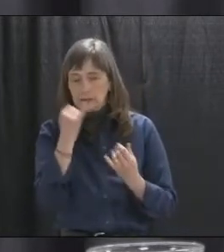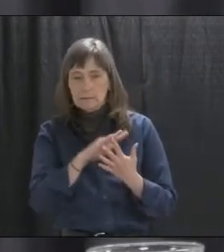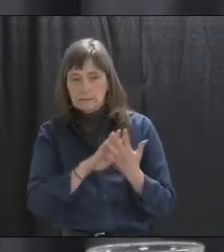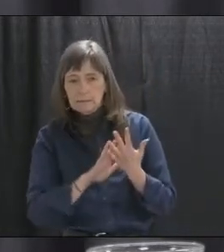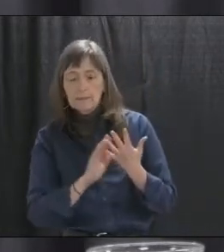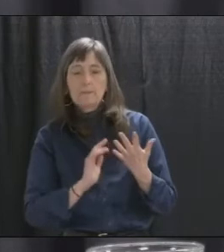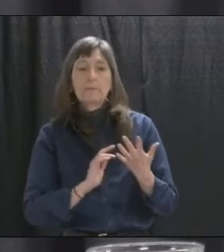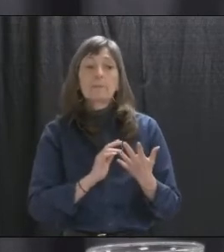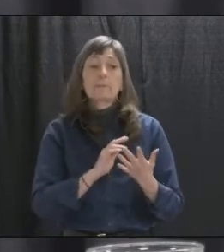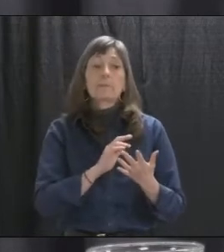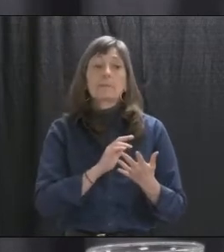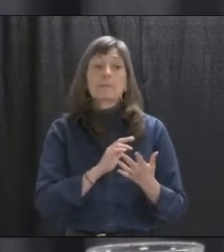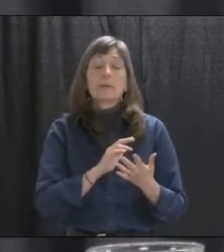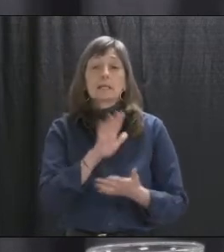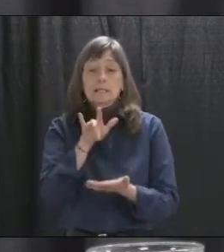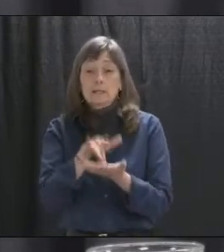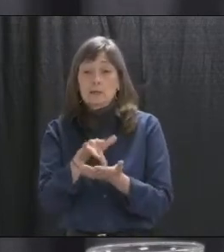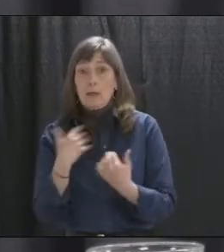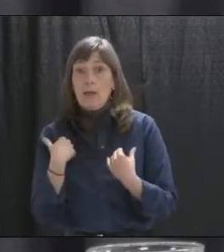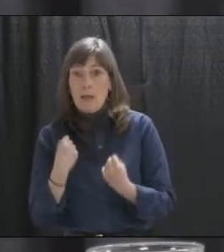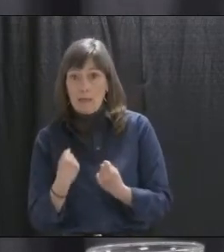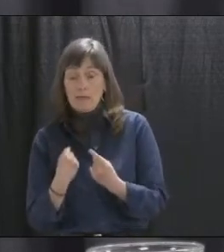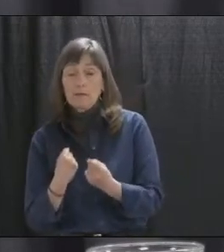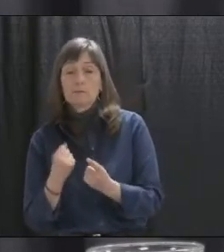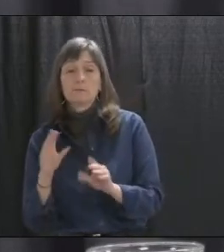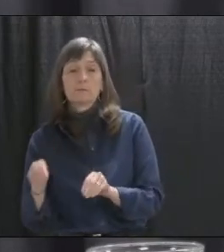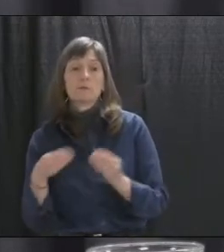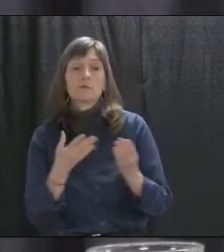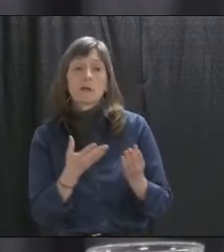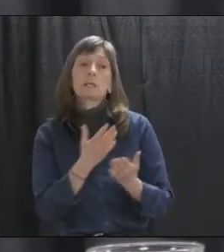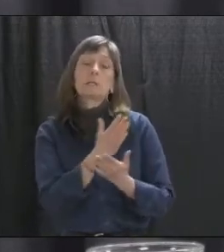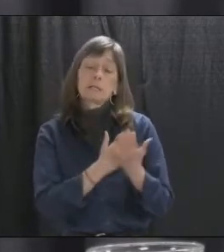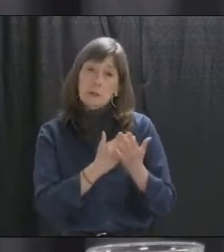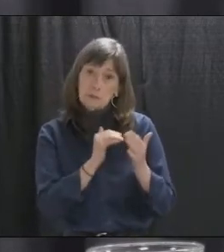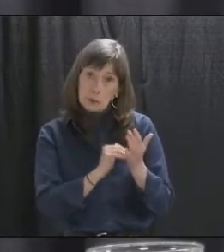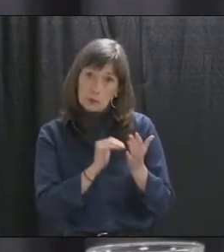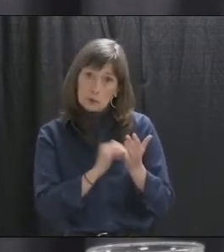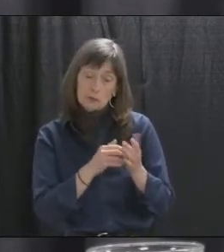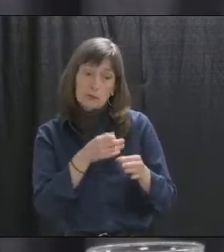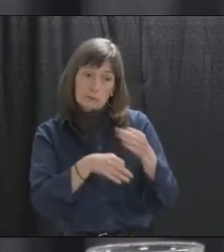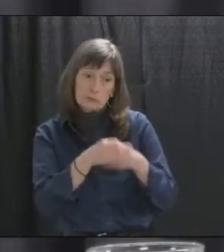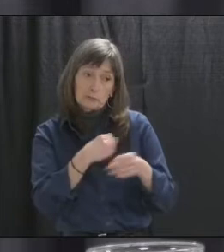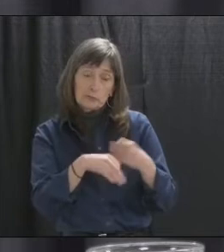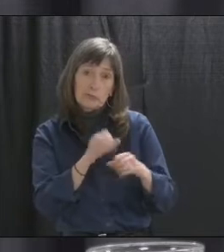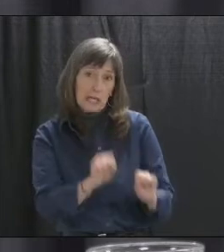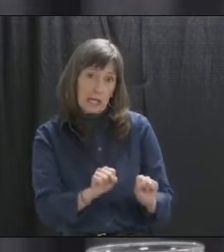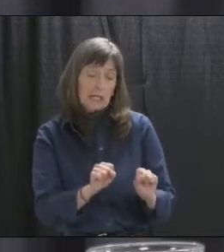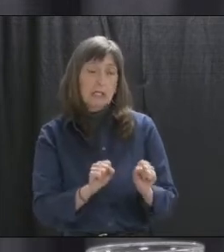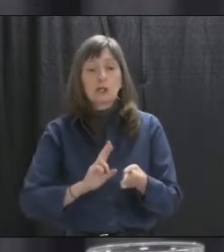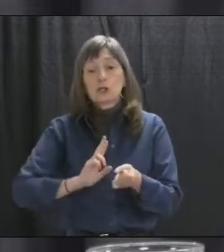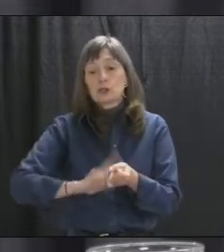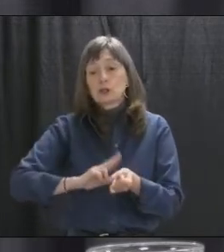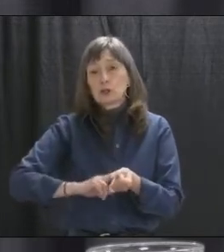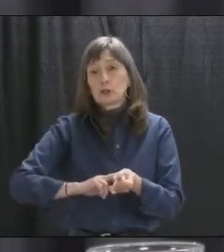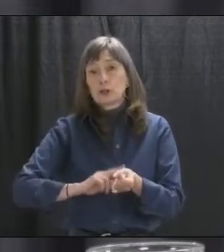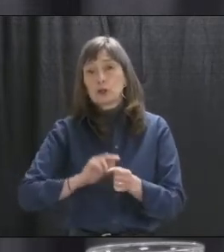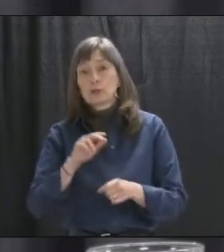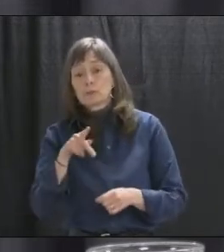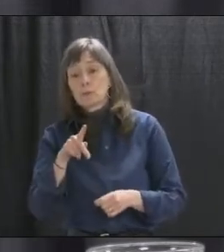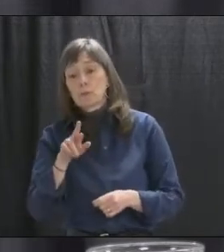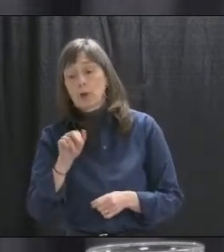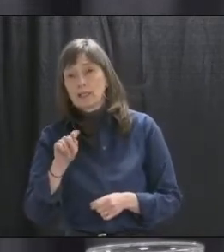are able through Central Health to provide access to some physician cover. There are nurse practitioners available in the area